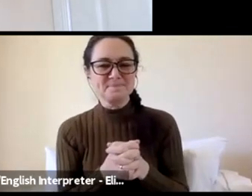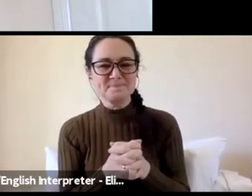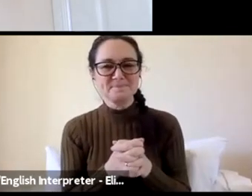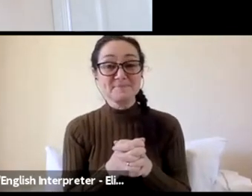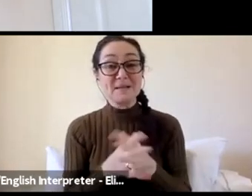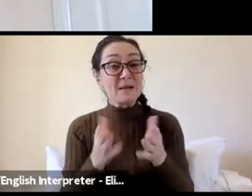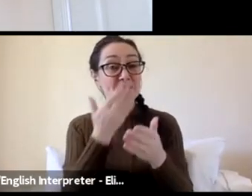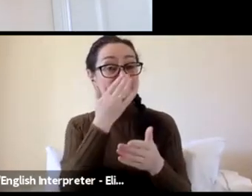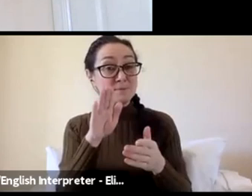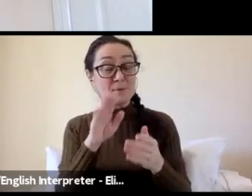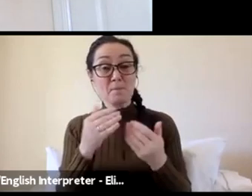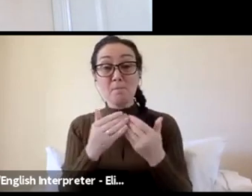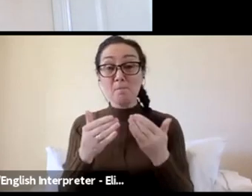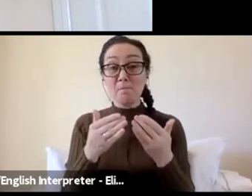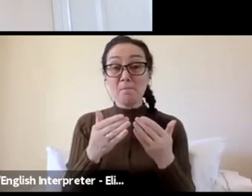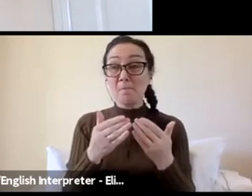Looks like most people have voted.